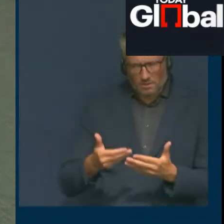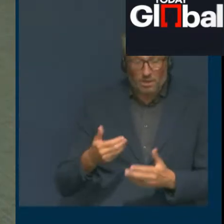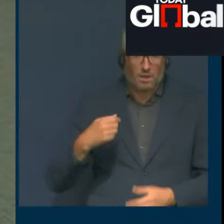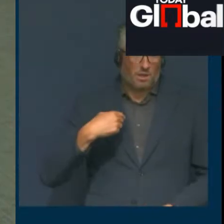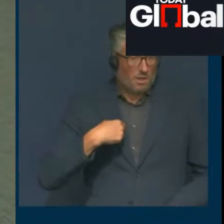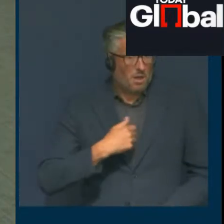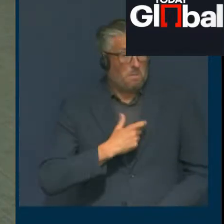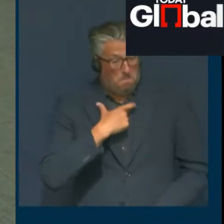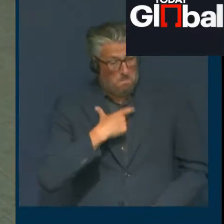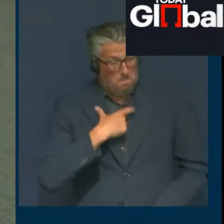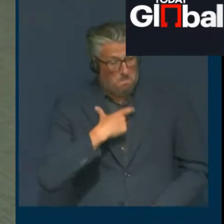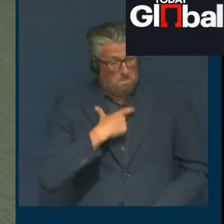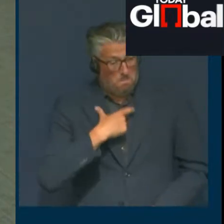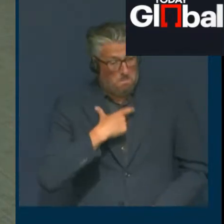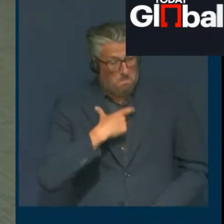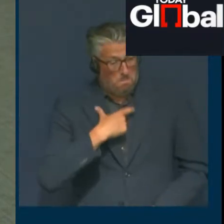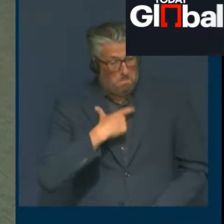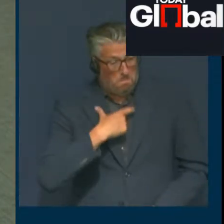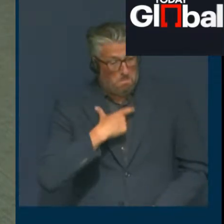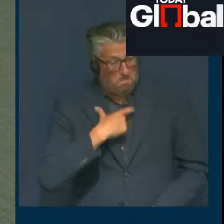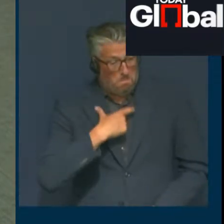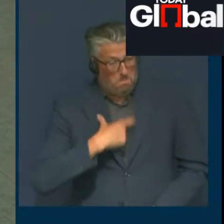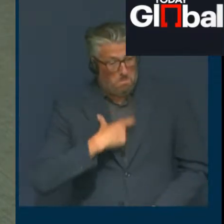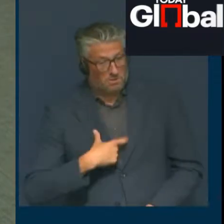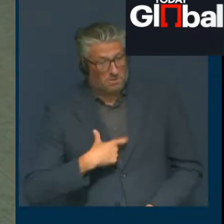personal engagement with these